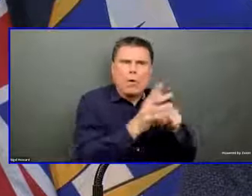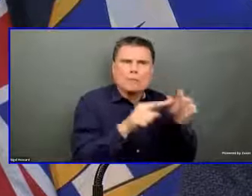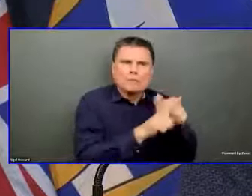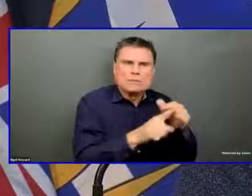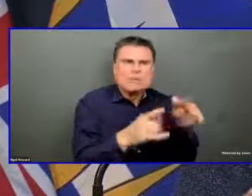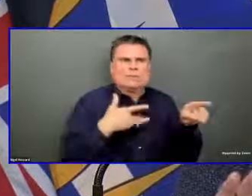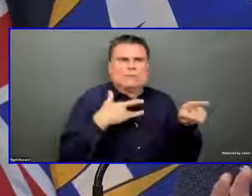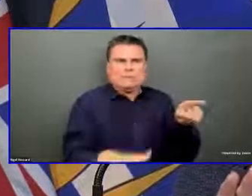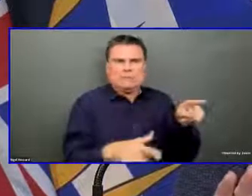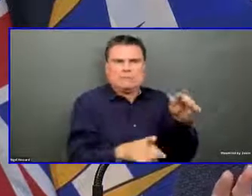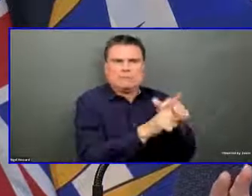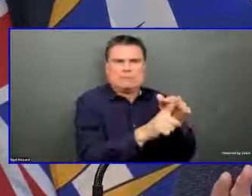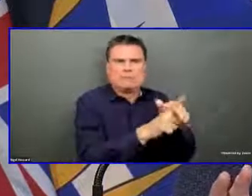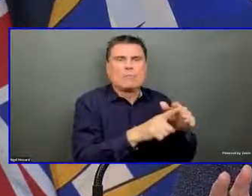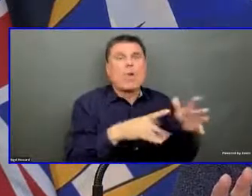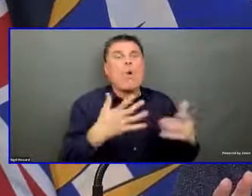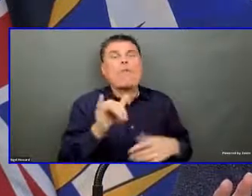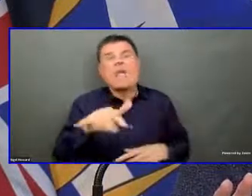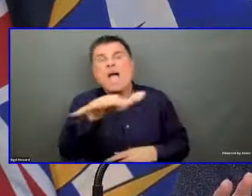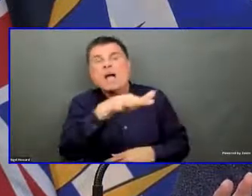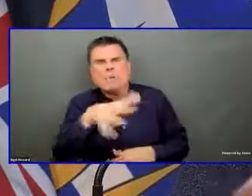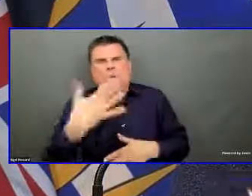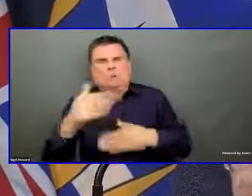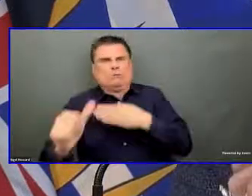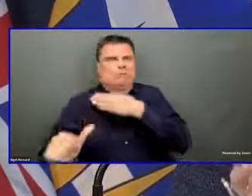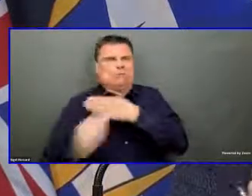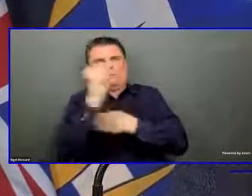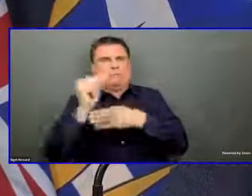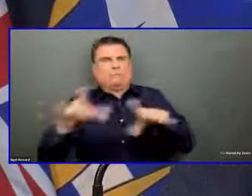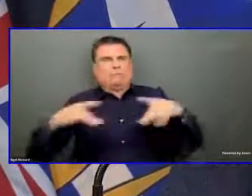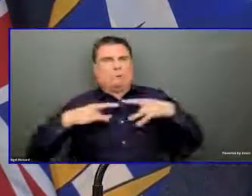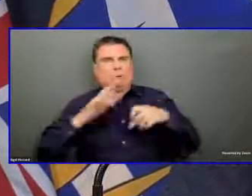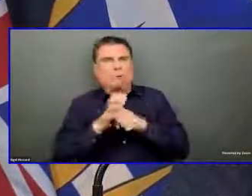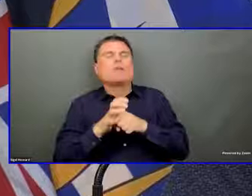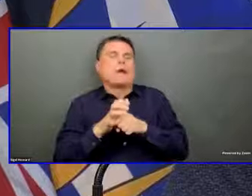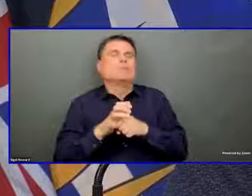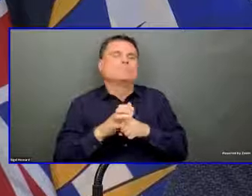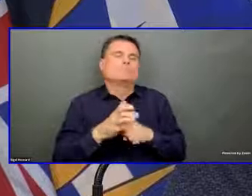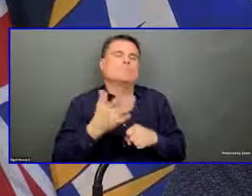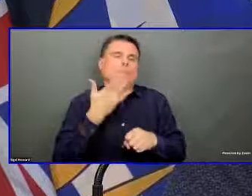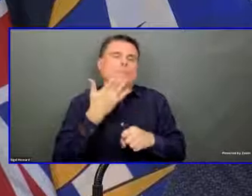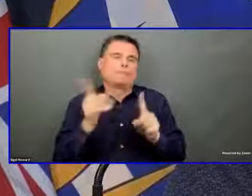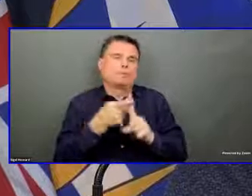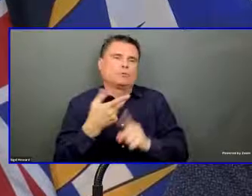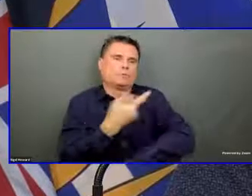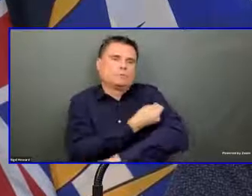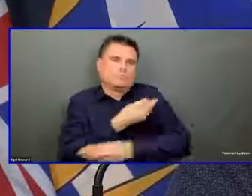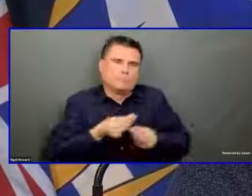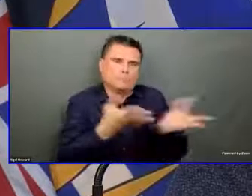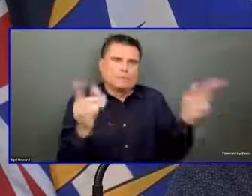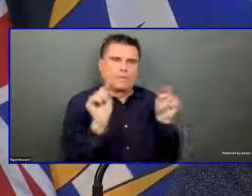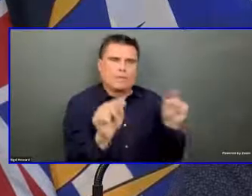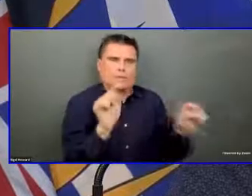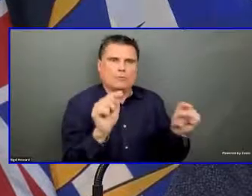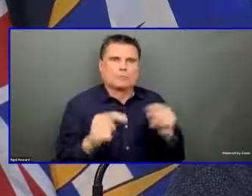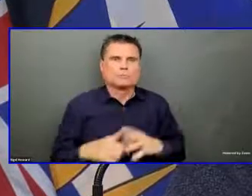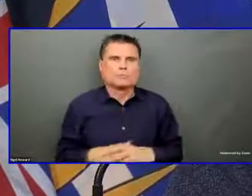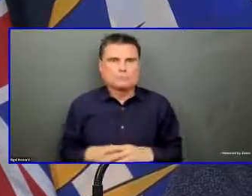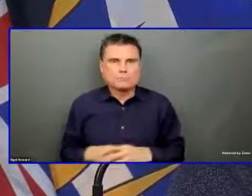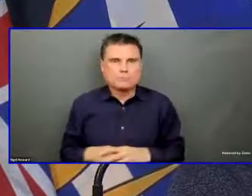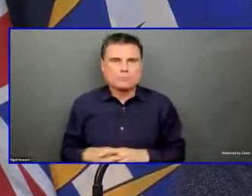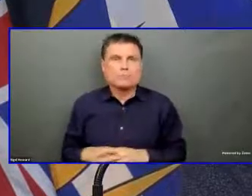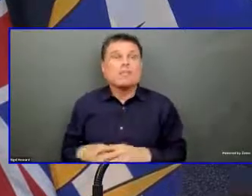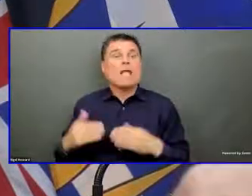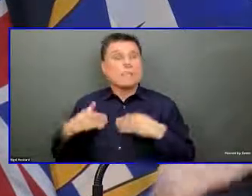that that we have a team that's been working on trying to understand what measures need to be in place